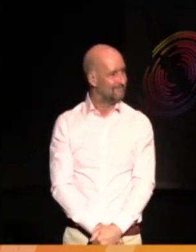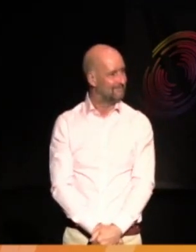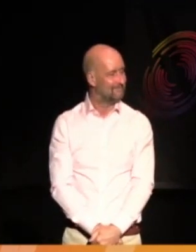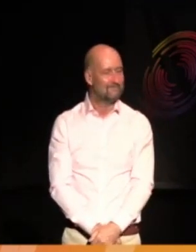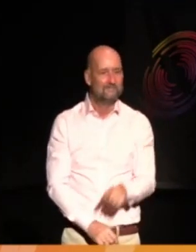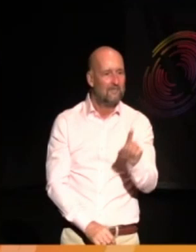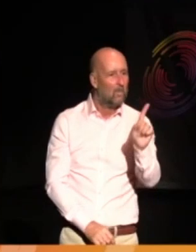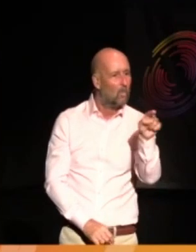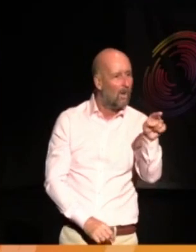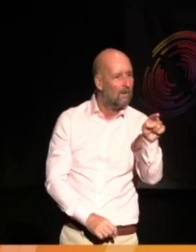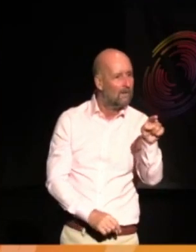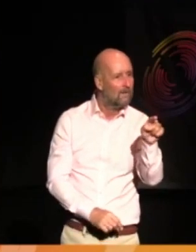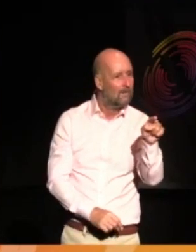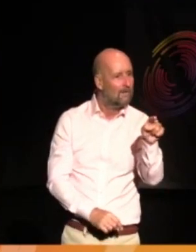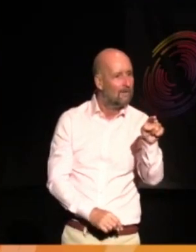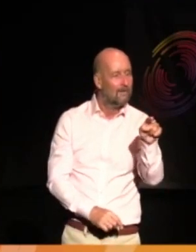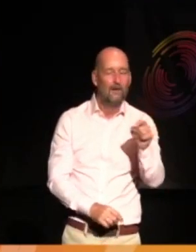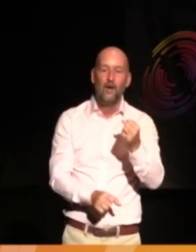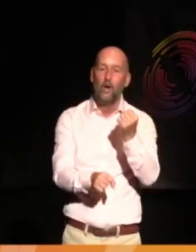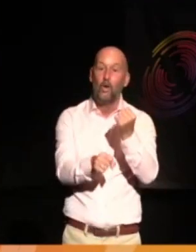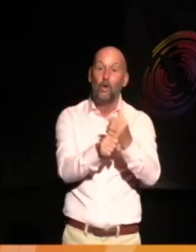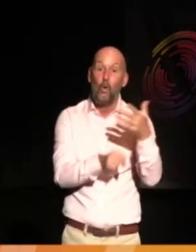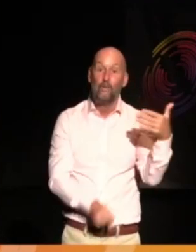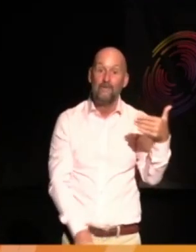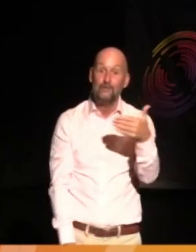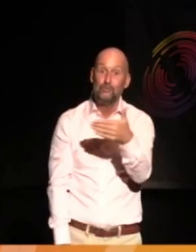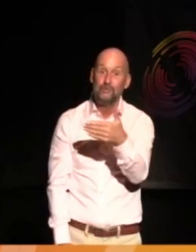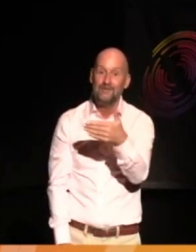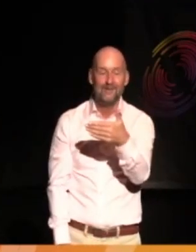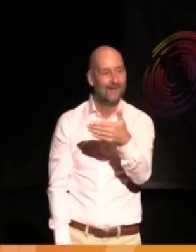Okay, what's that? What have you got? Goldfish. A goldfish.